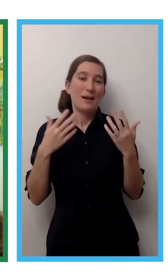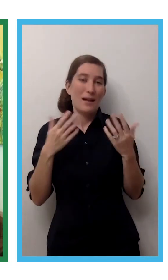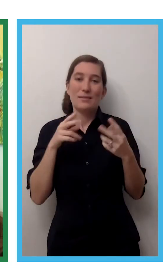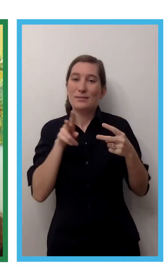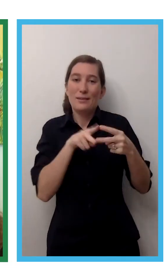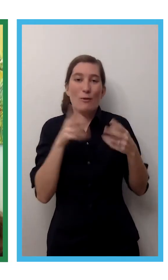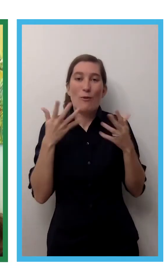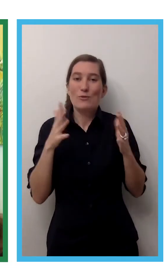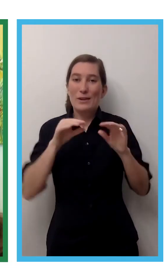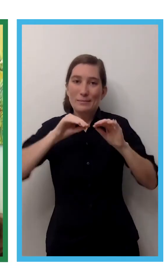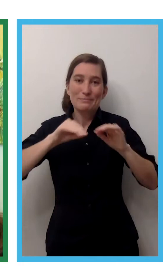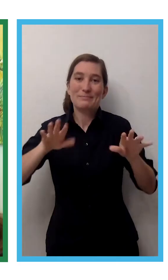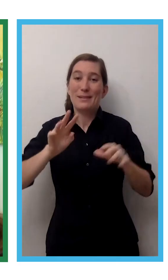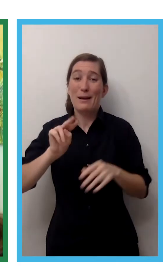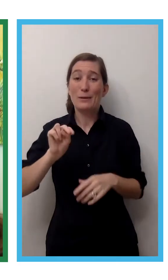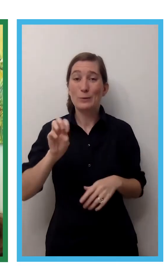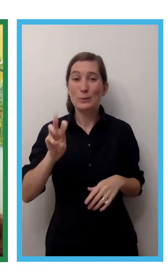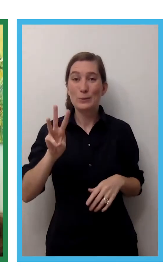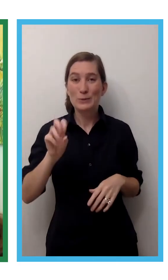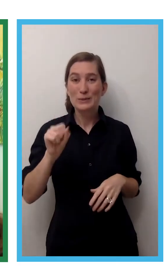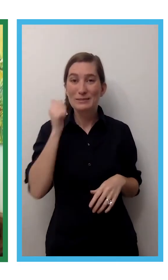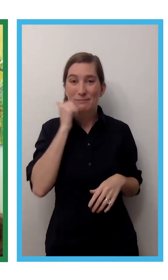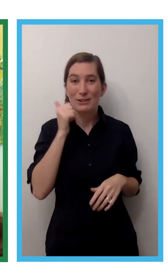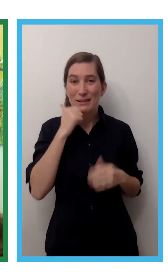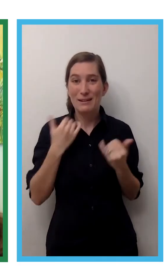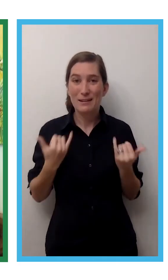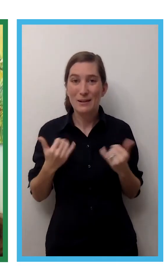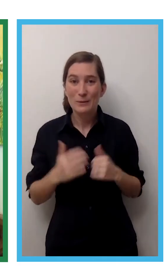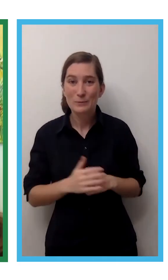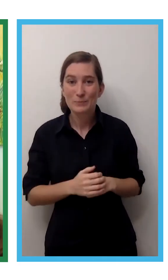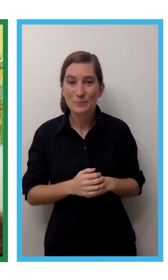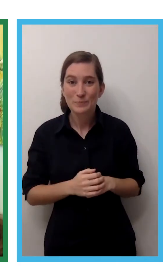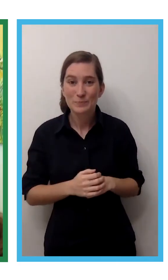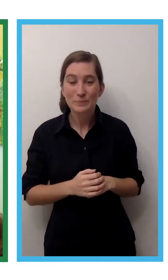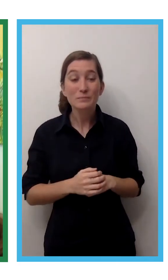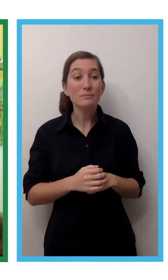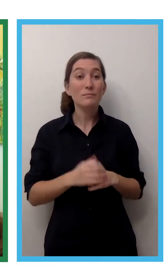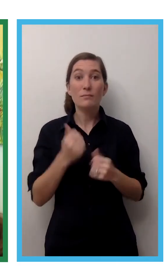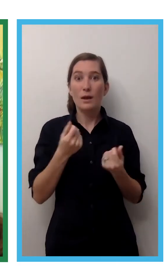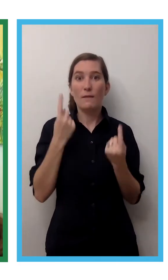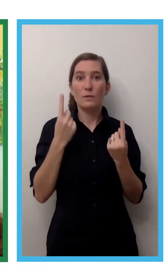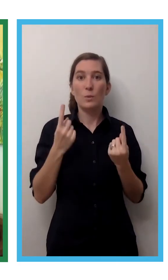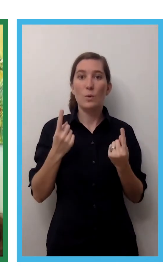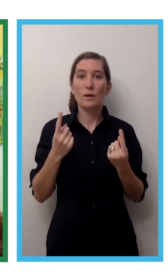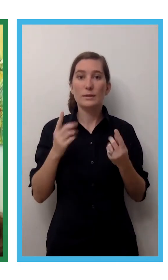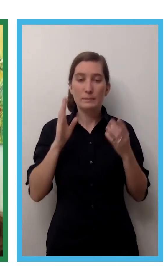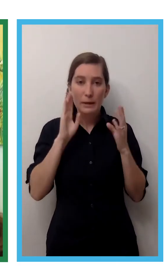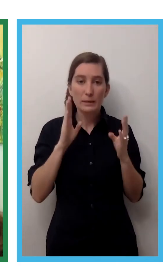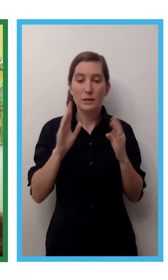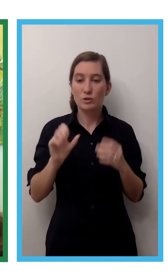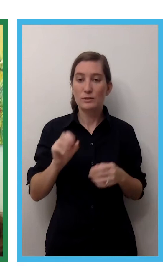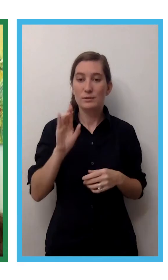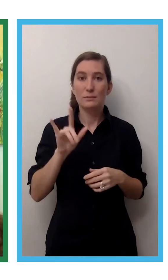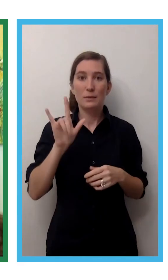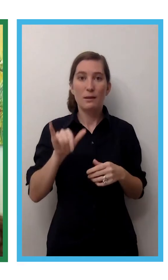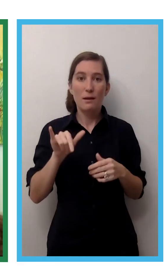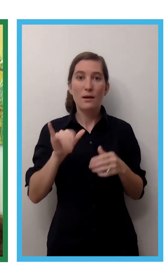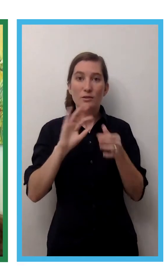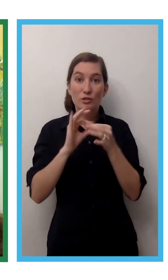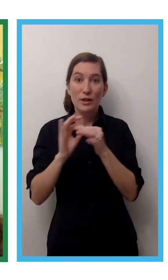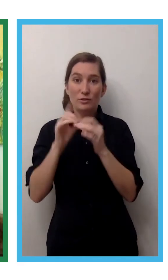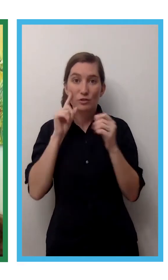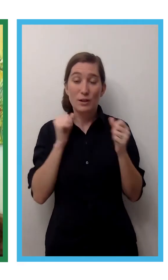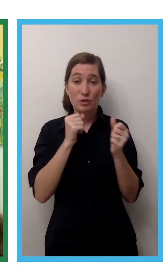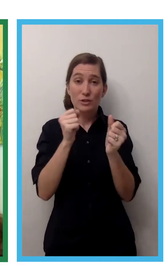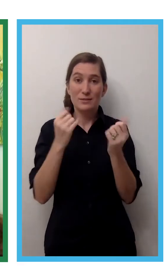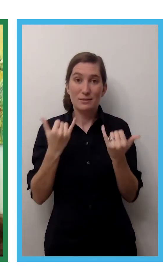that came about, everybody's looking at their supply chain now. Everybody's reevaluating their supply chain strategies. And then, you know, with